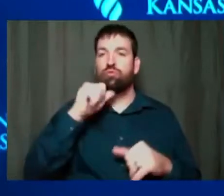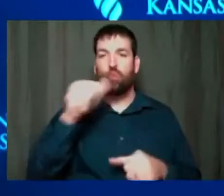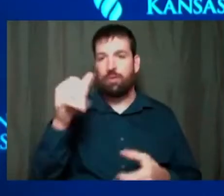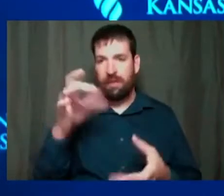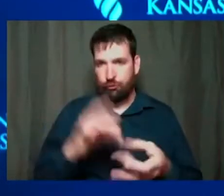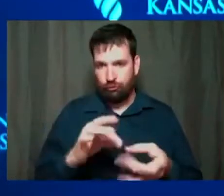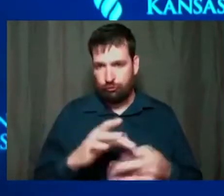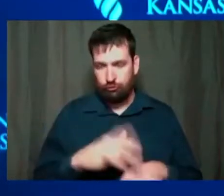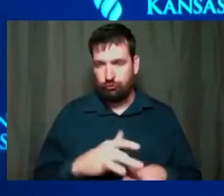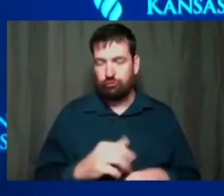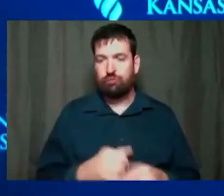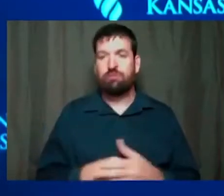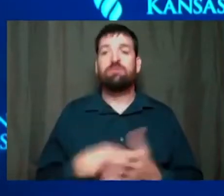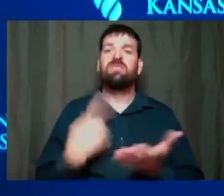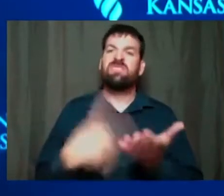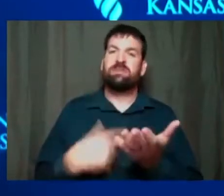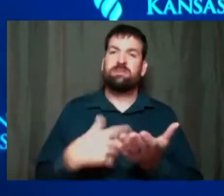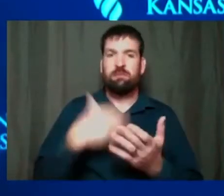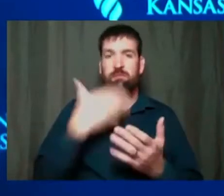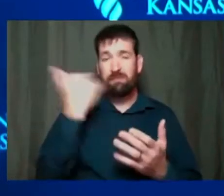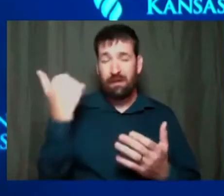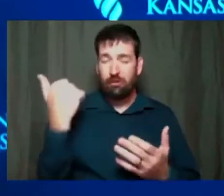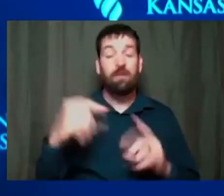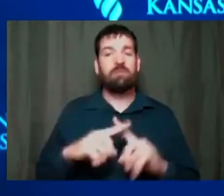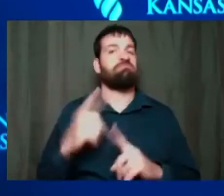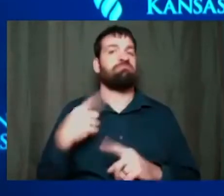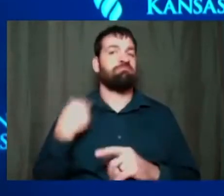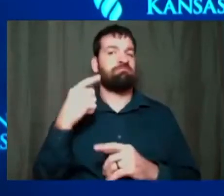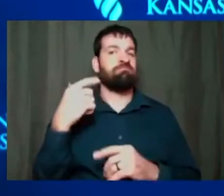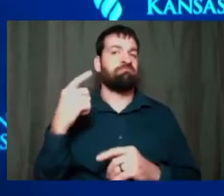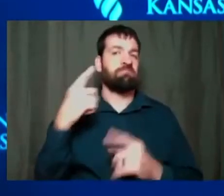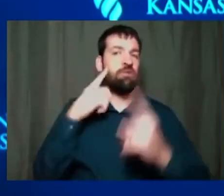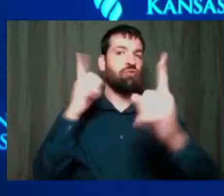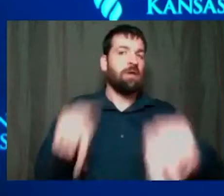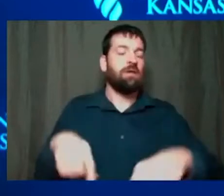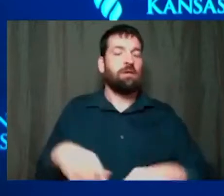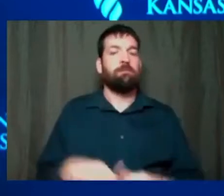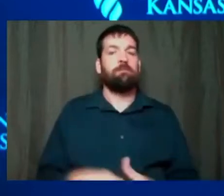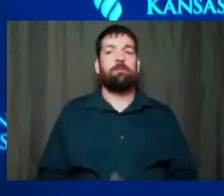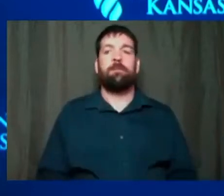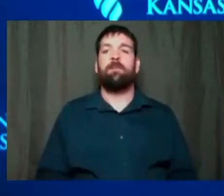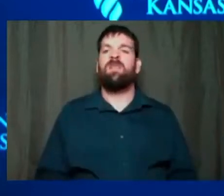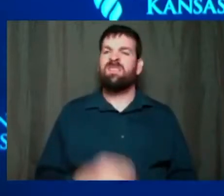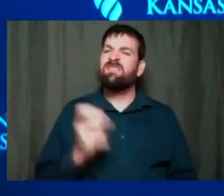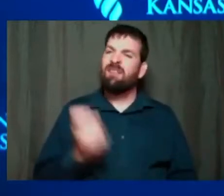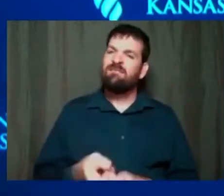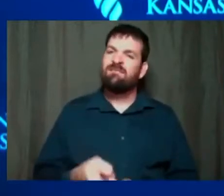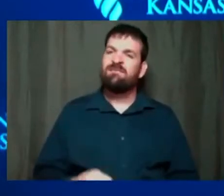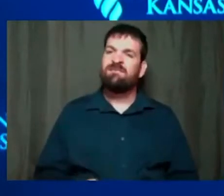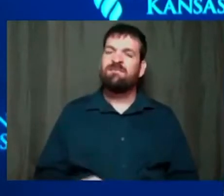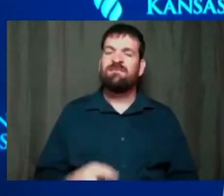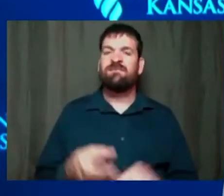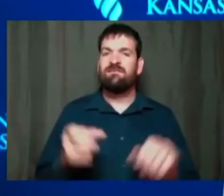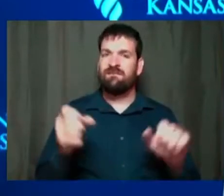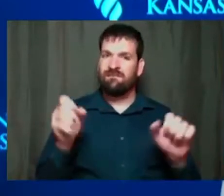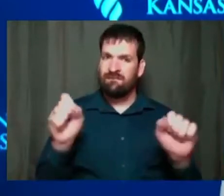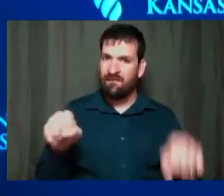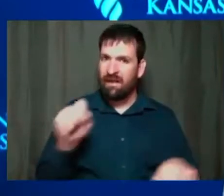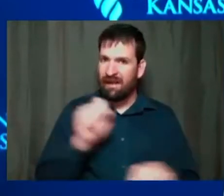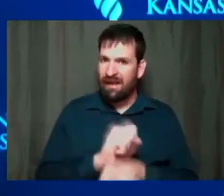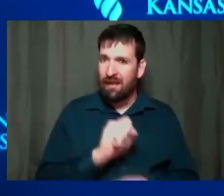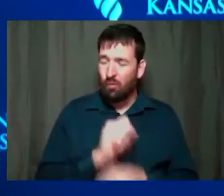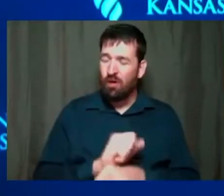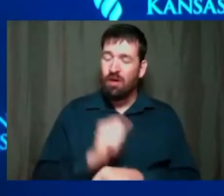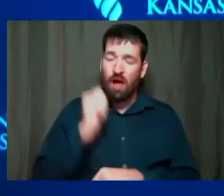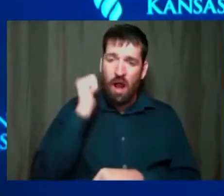it works better than others. But I'm with you. It does. It's hard because you could work 24/7. There's